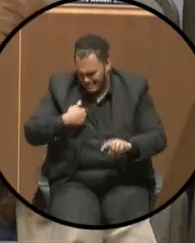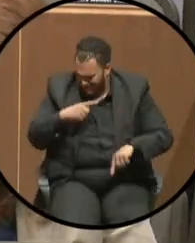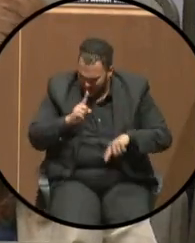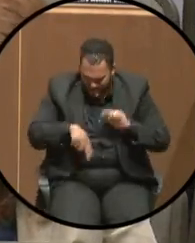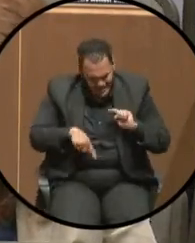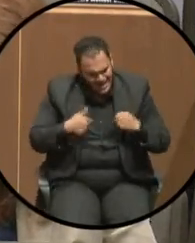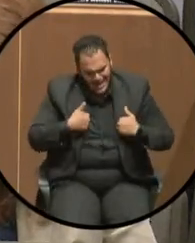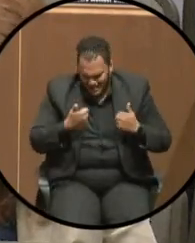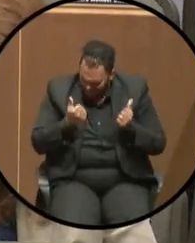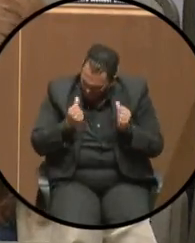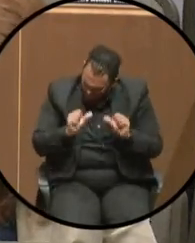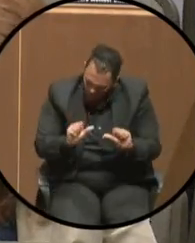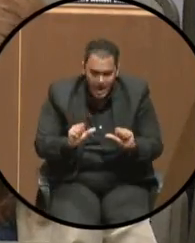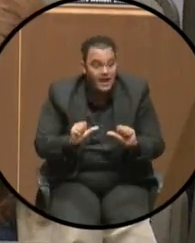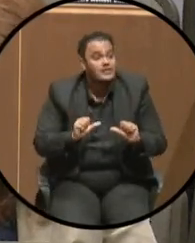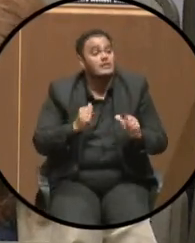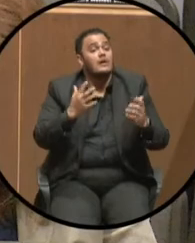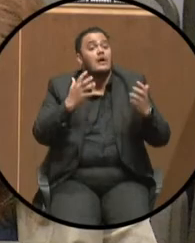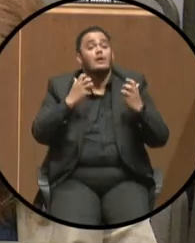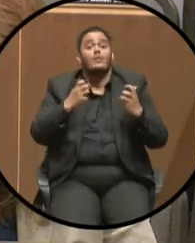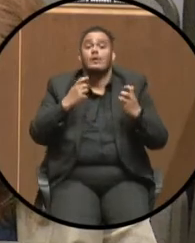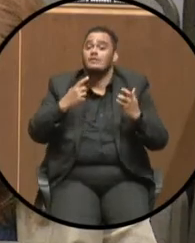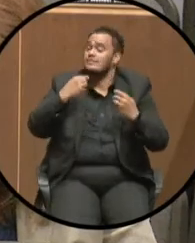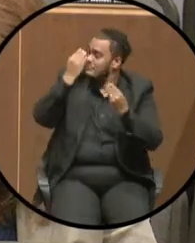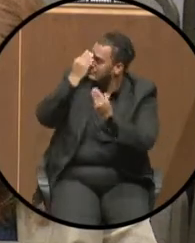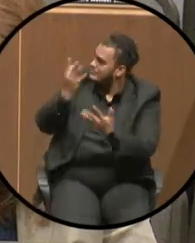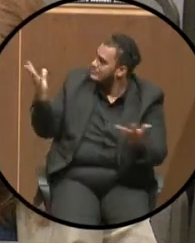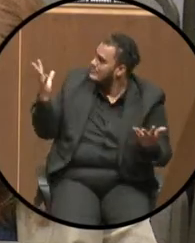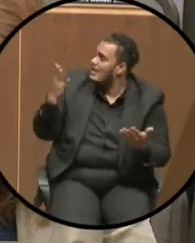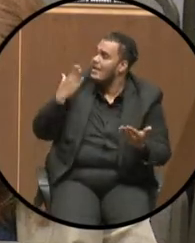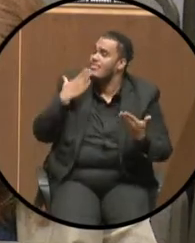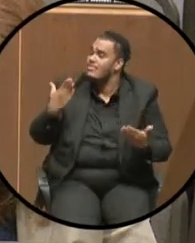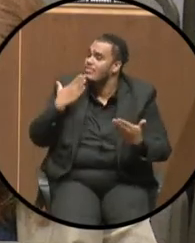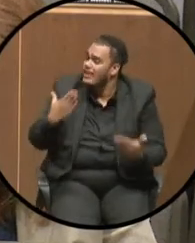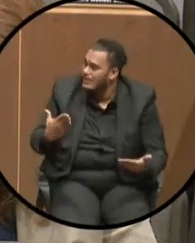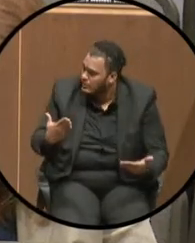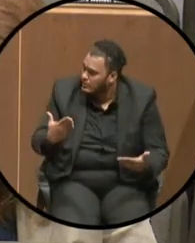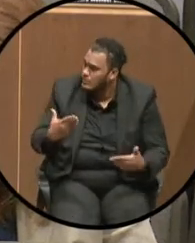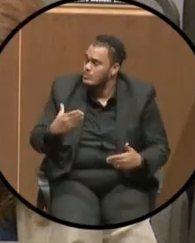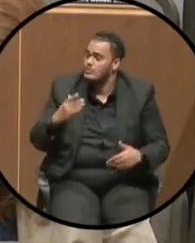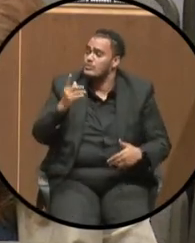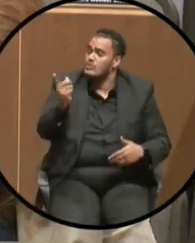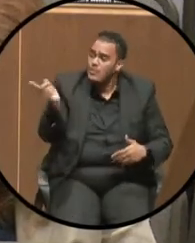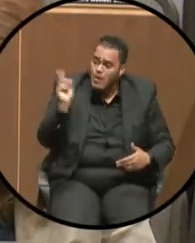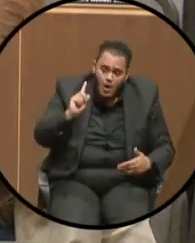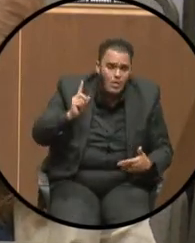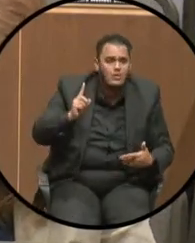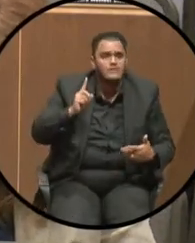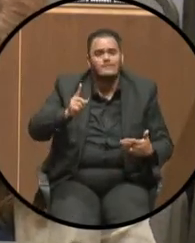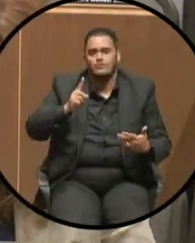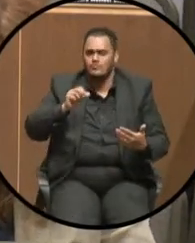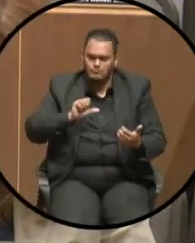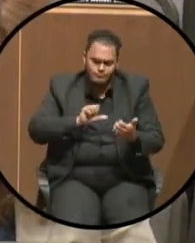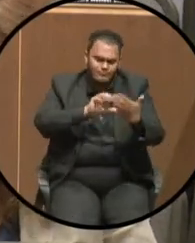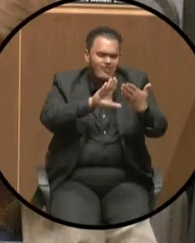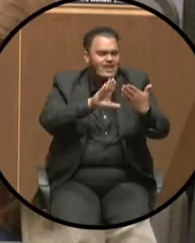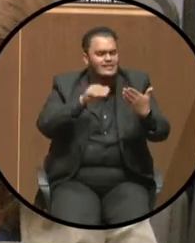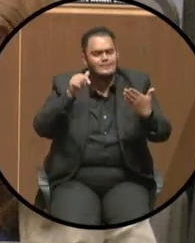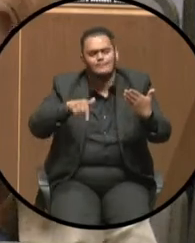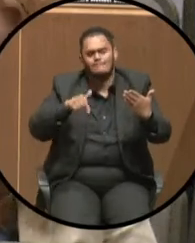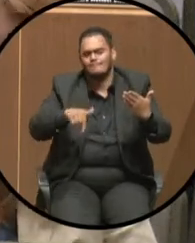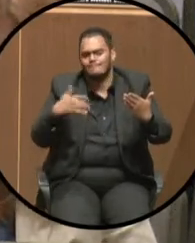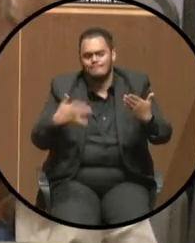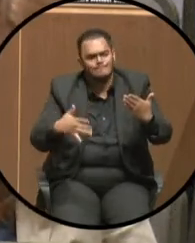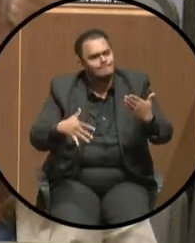tried. And so I want to say thank you all because you have dealt with something that has never been dealt with before by a school